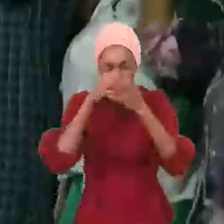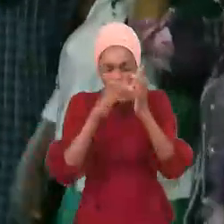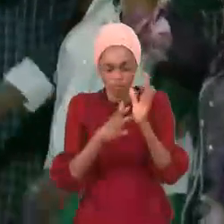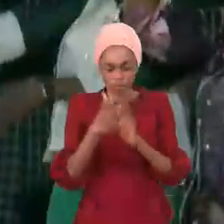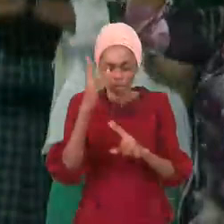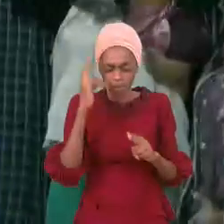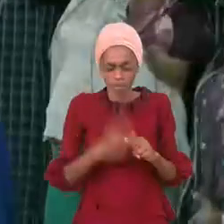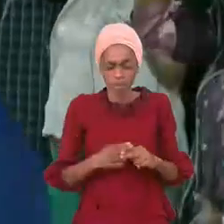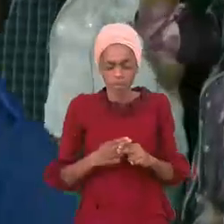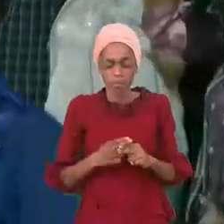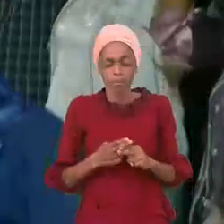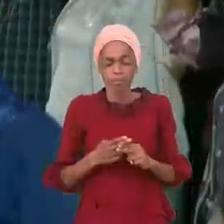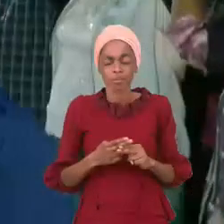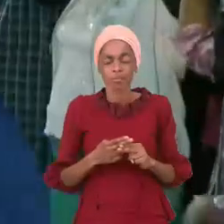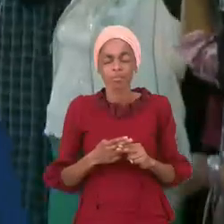name,